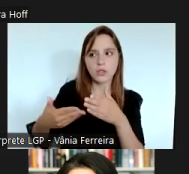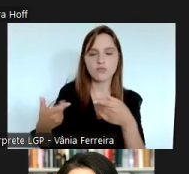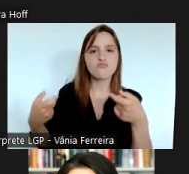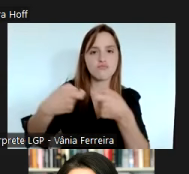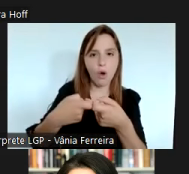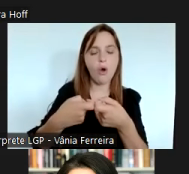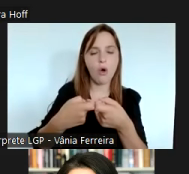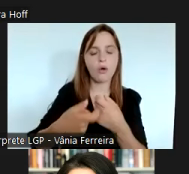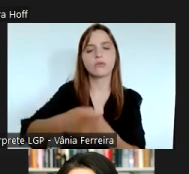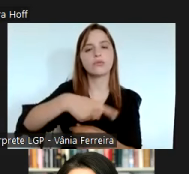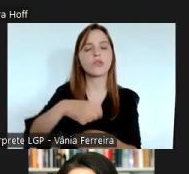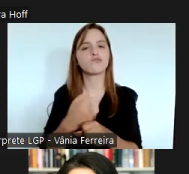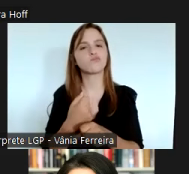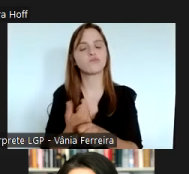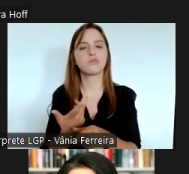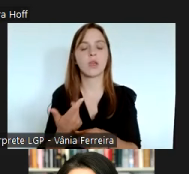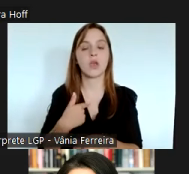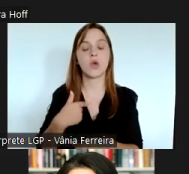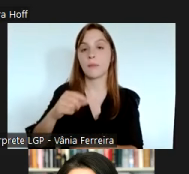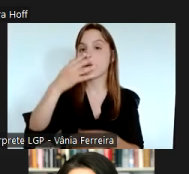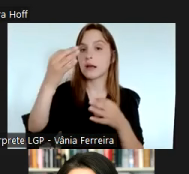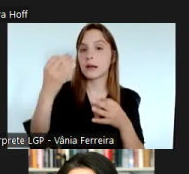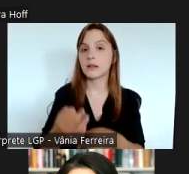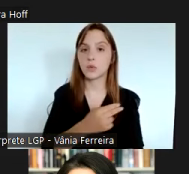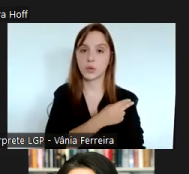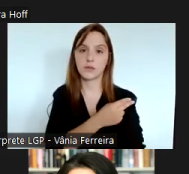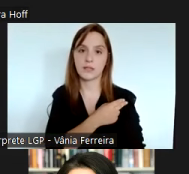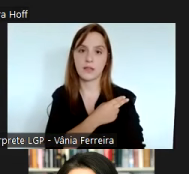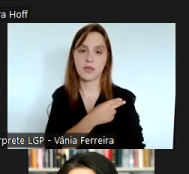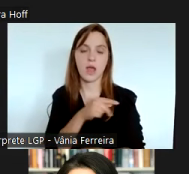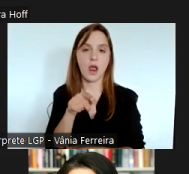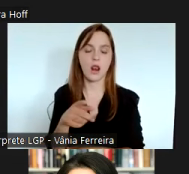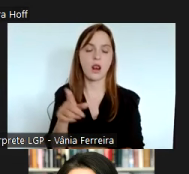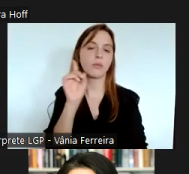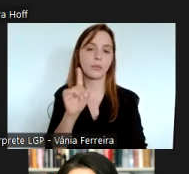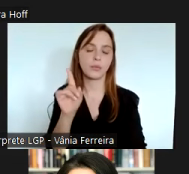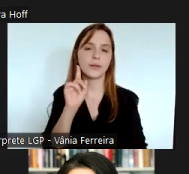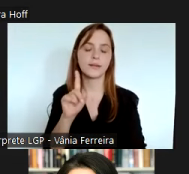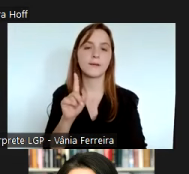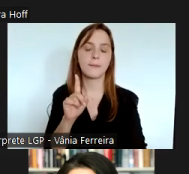operate. I also believe that universities itself are very important for